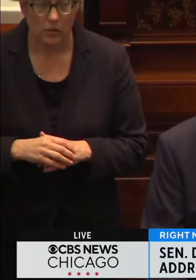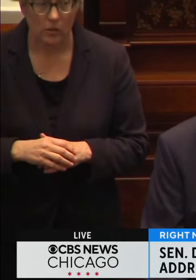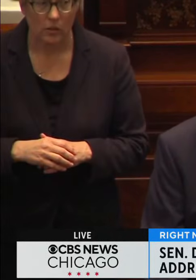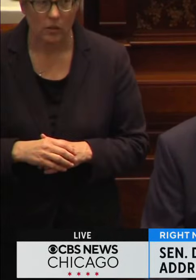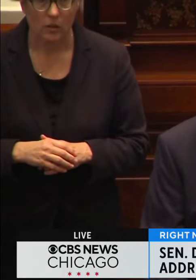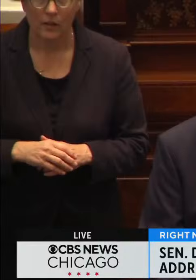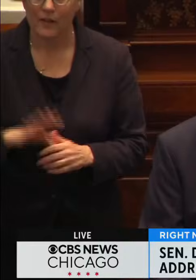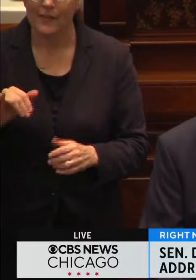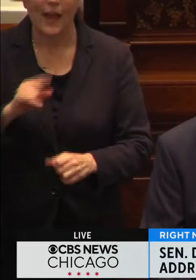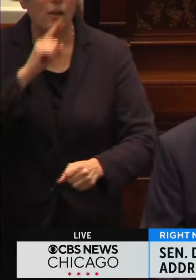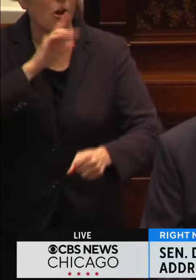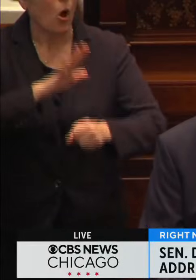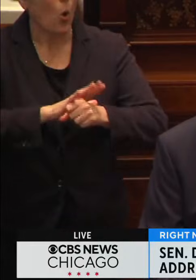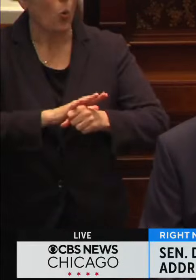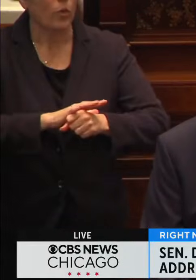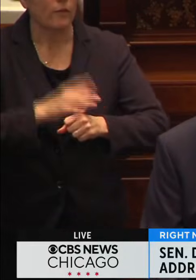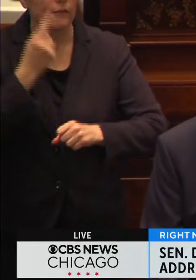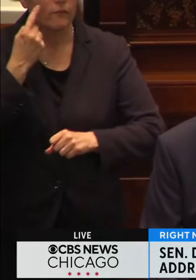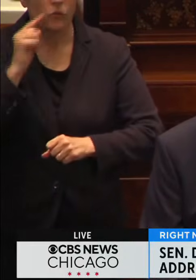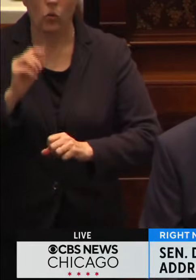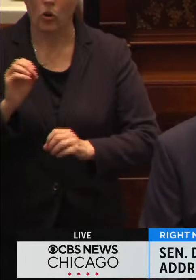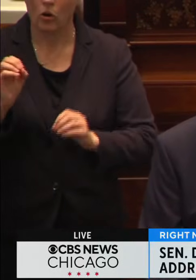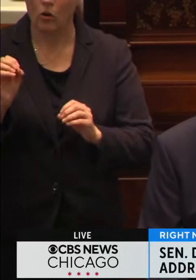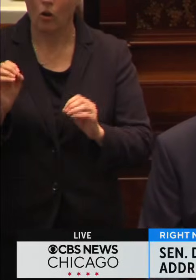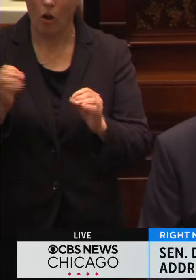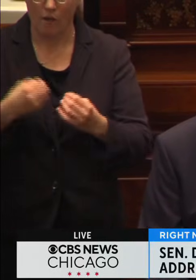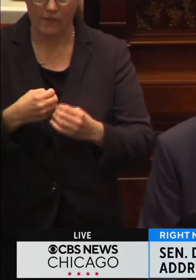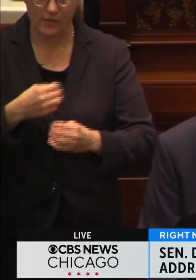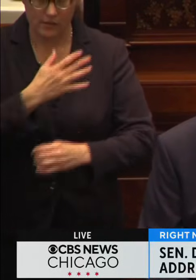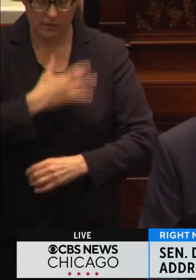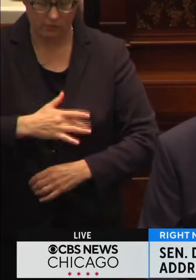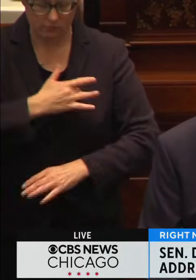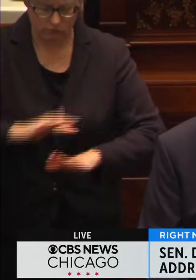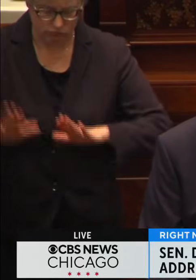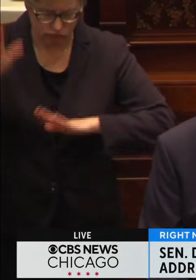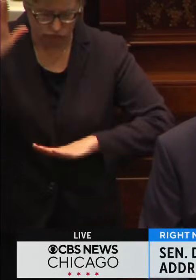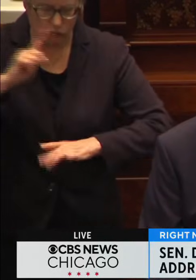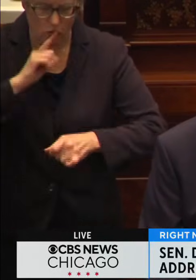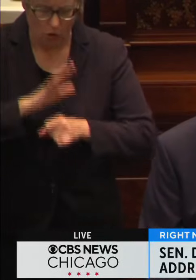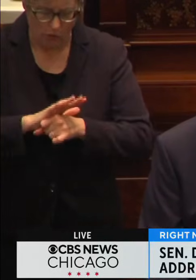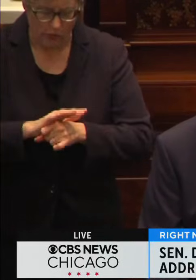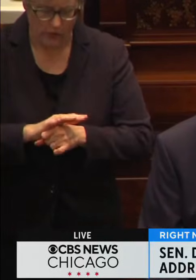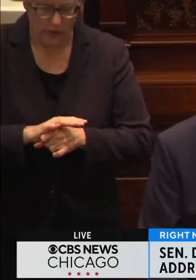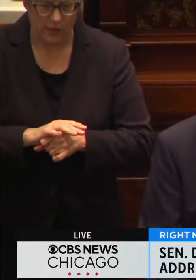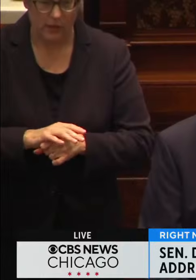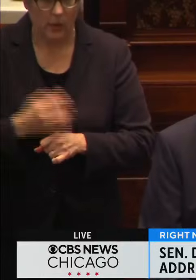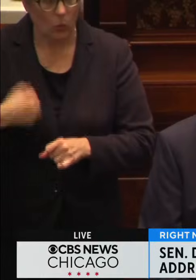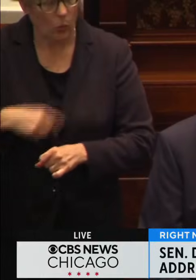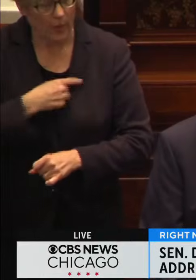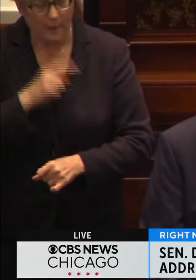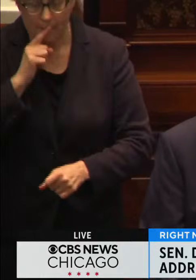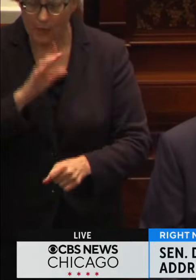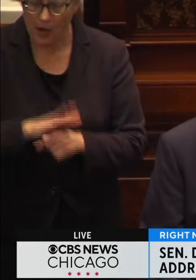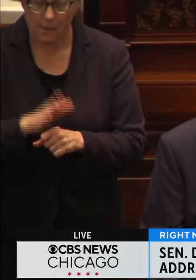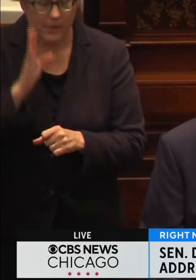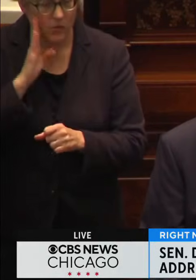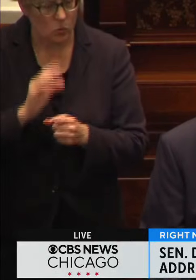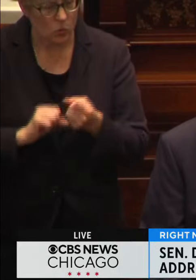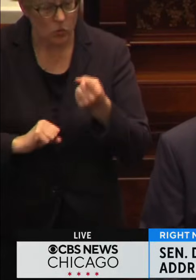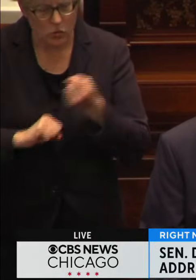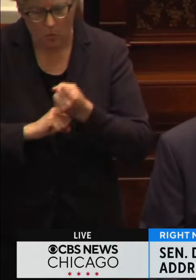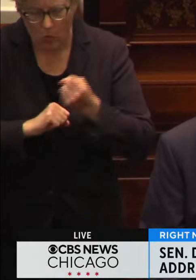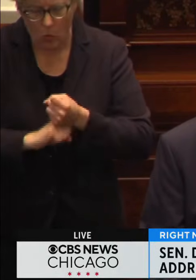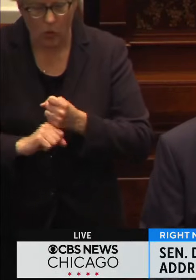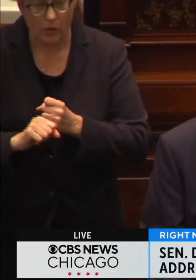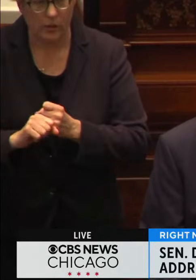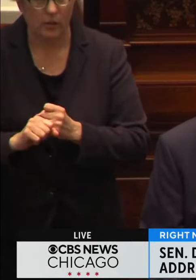of office that you take and I take, we swear and declare our support for a document,